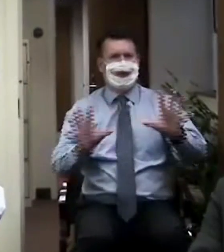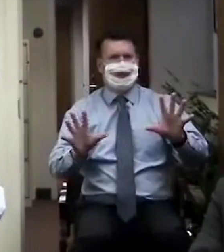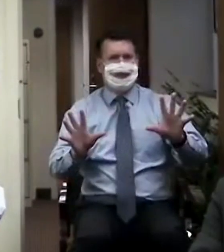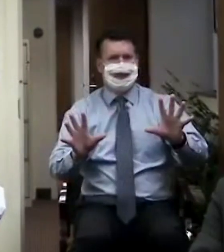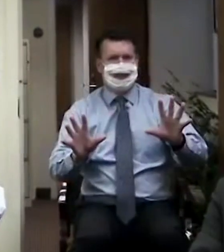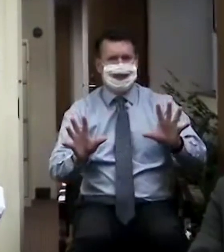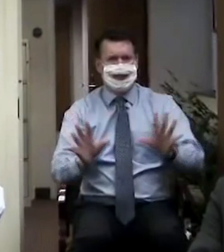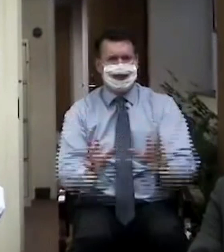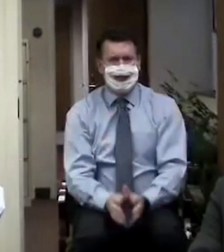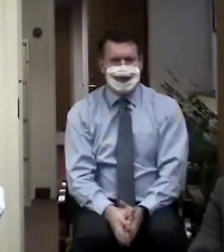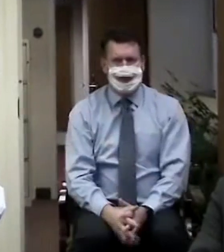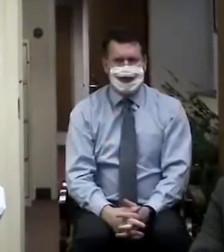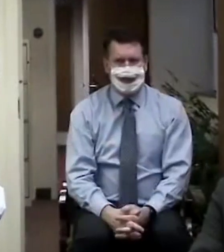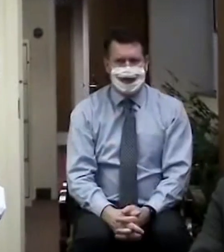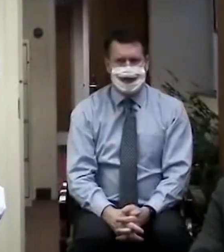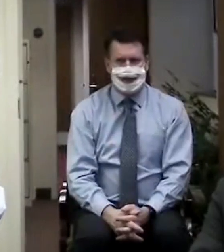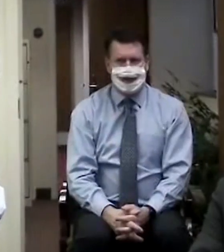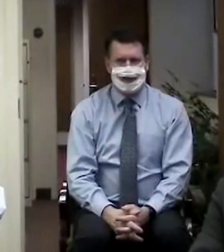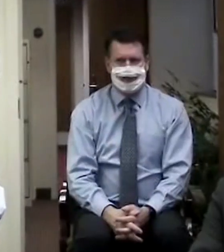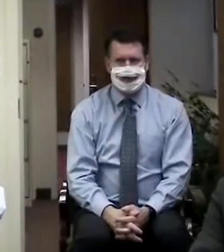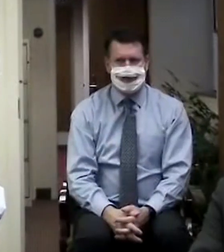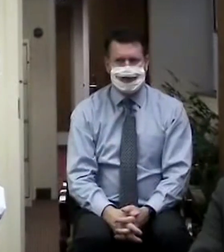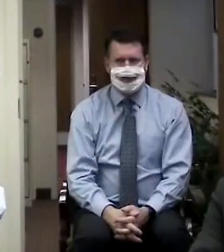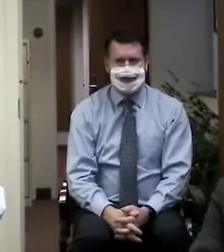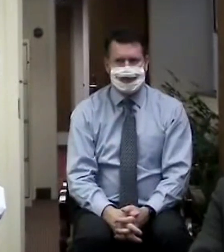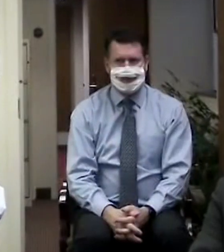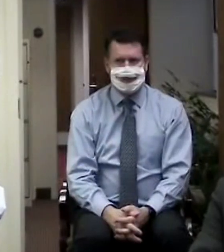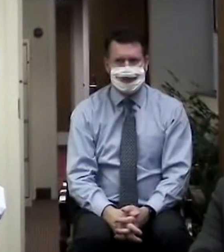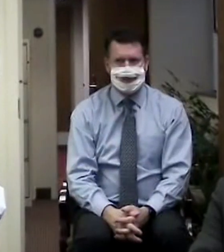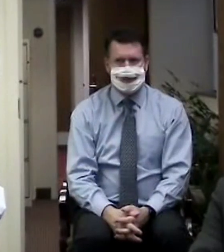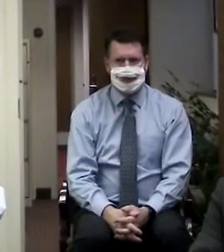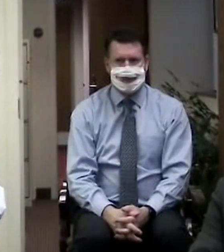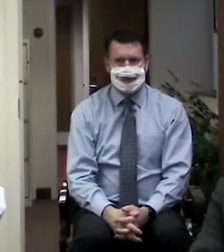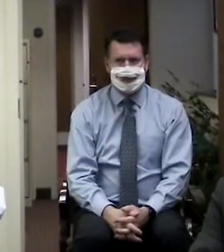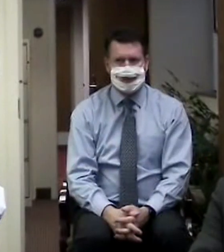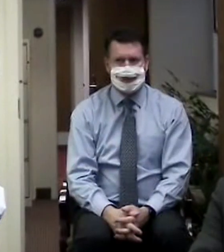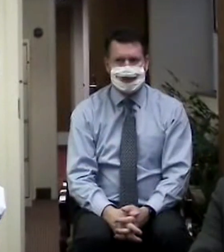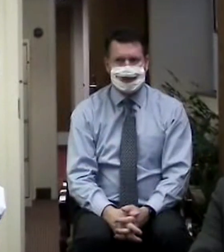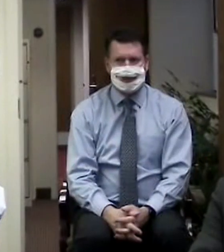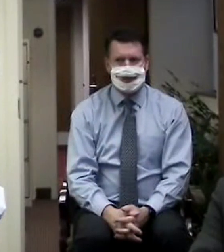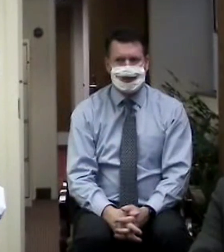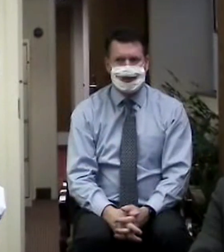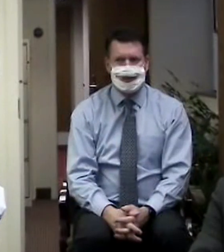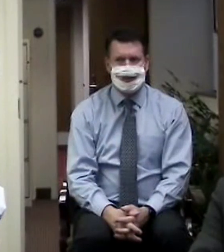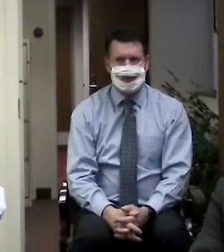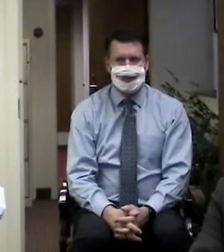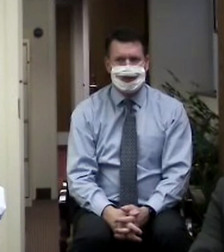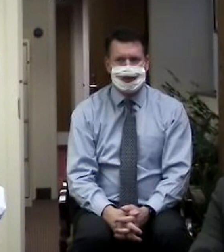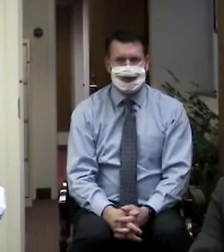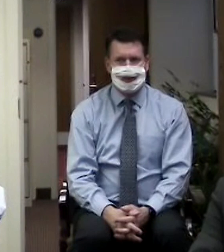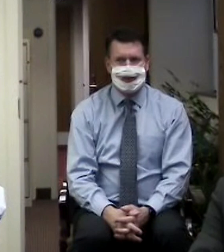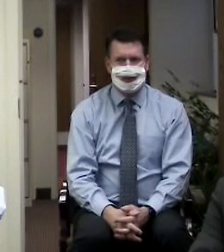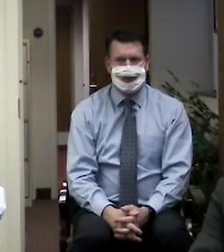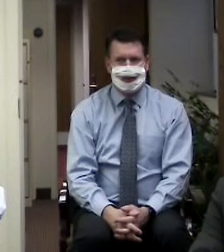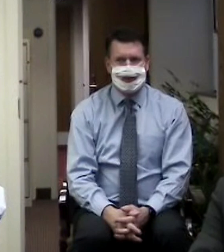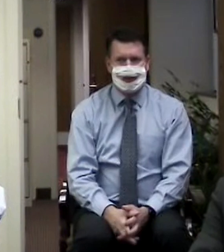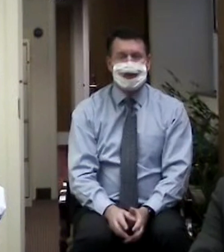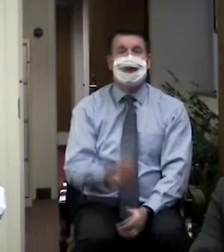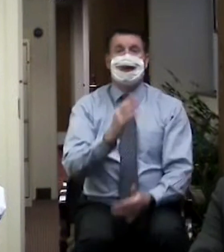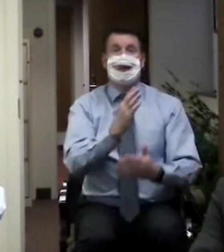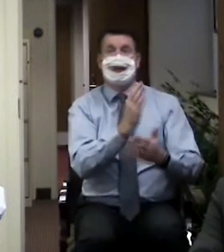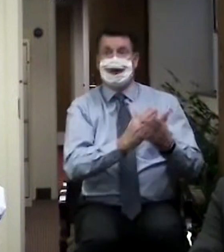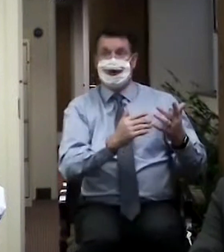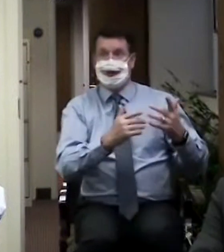So these are non-essential employees that were furloughed, not frontline, like you just